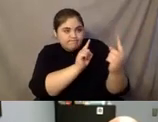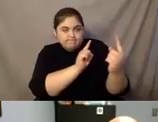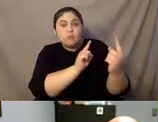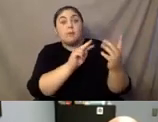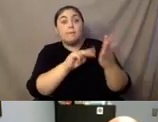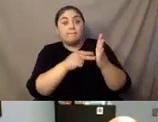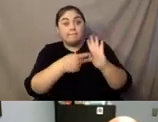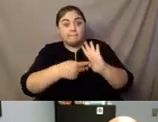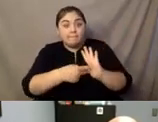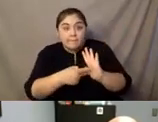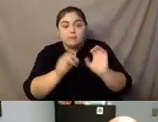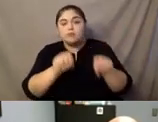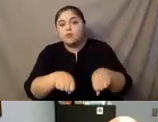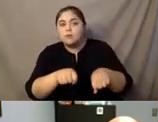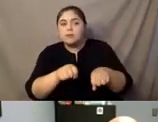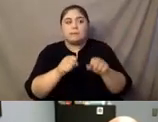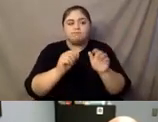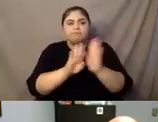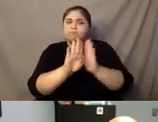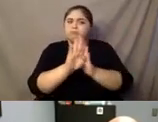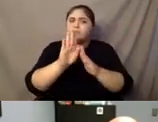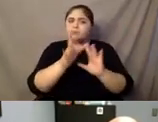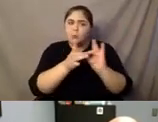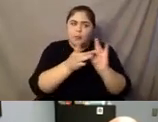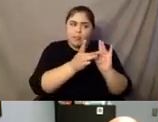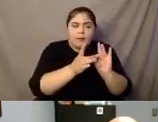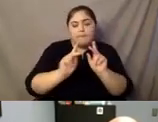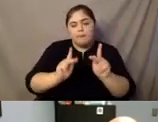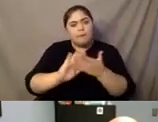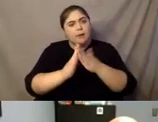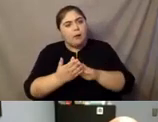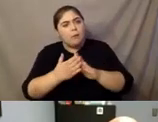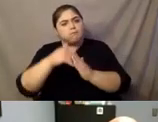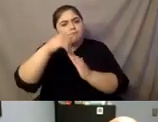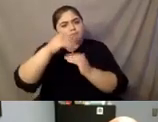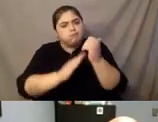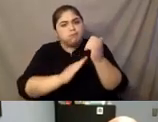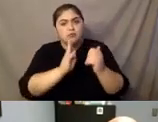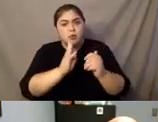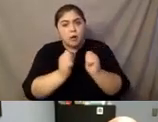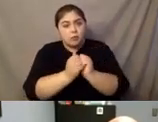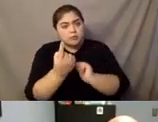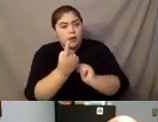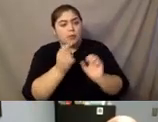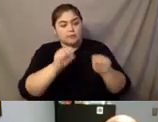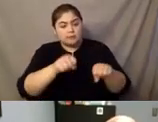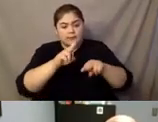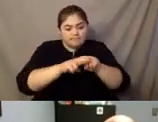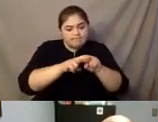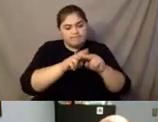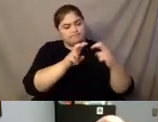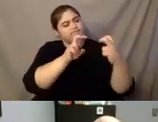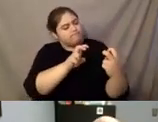build rapport, makes people more comfortable talking to somebody that they can sit across from face to face and develop a relationship